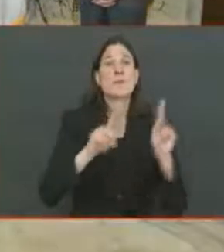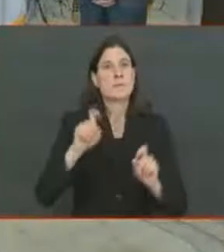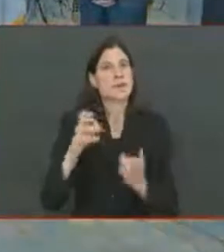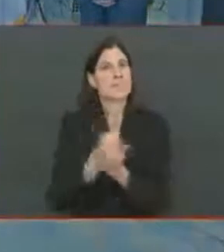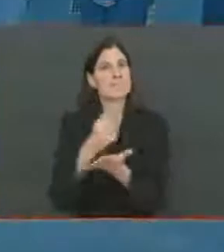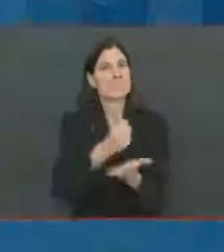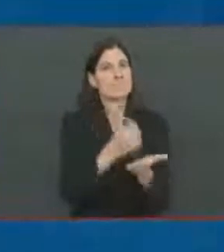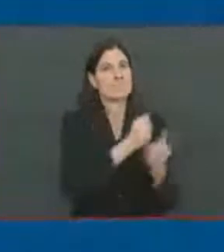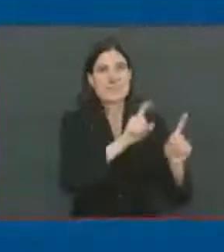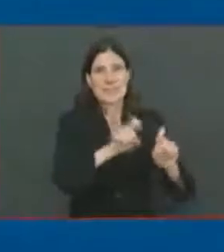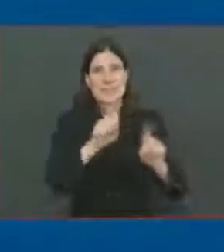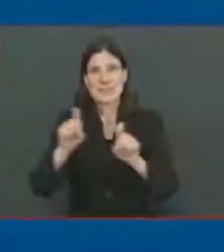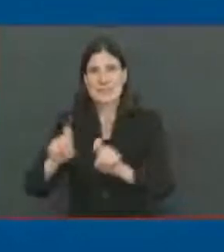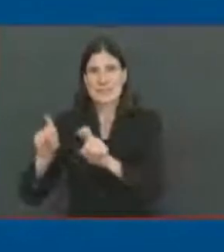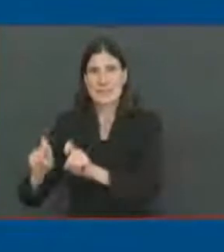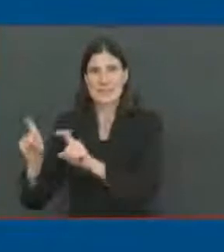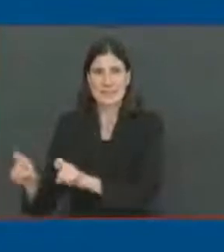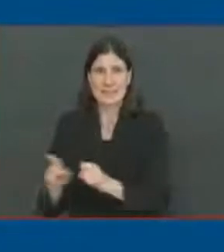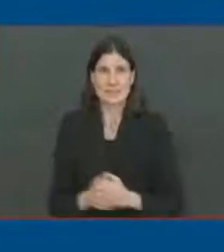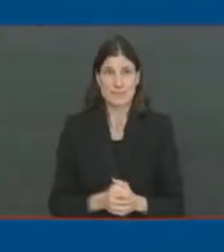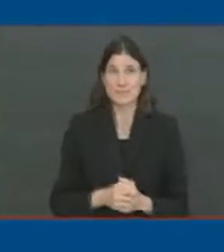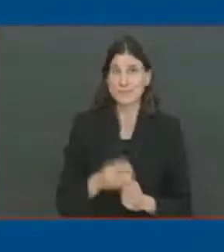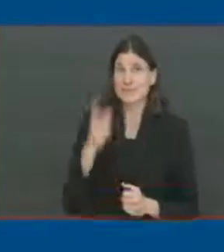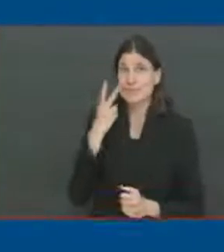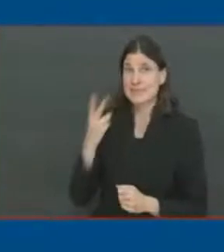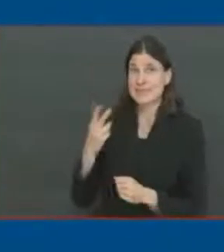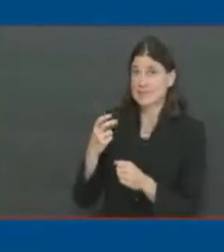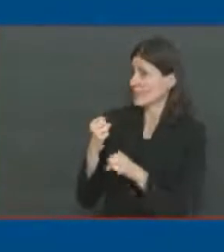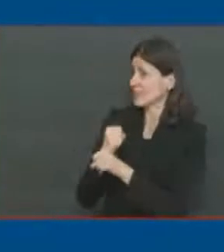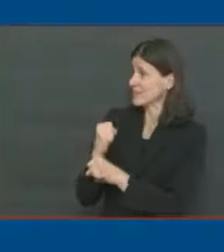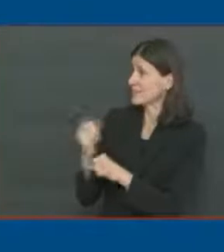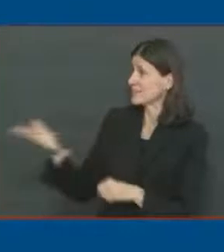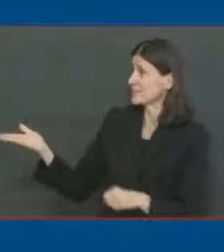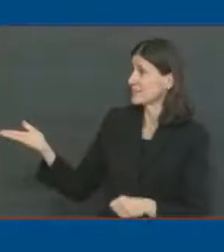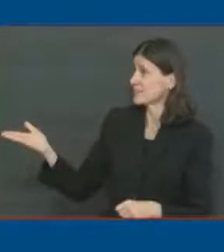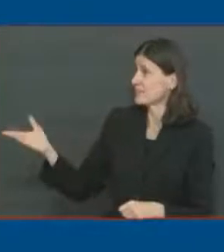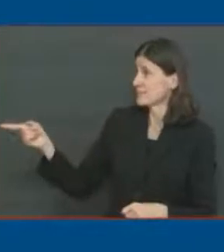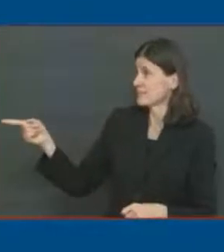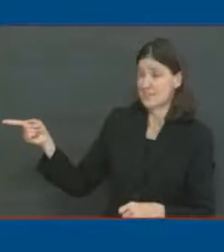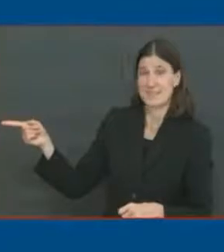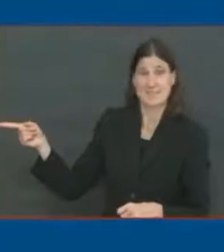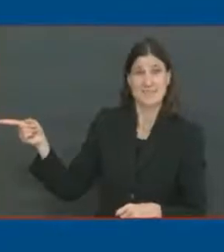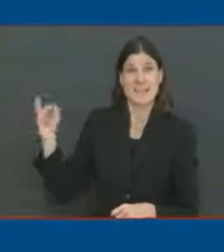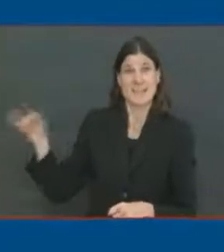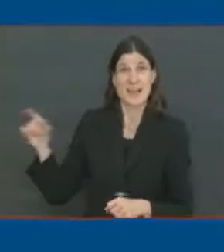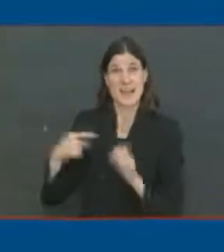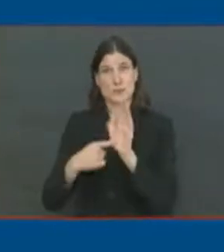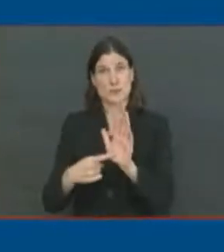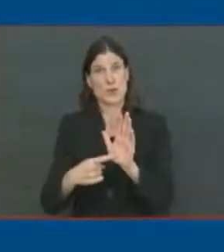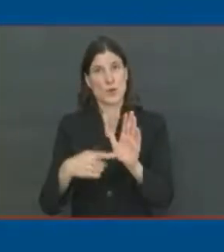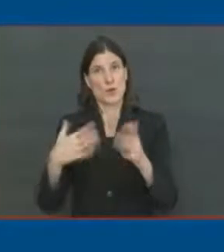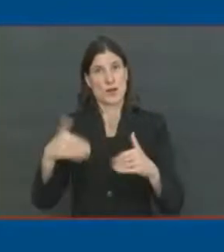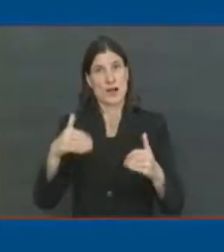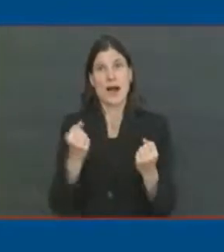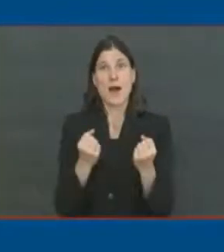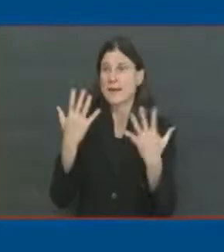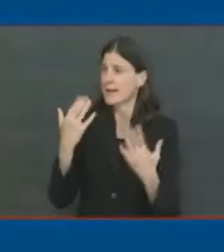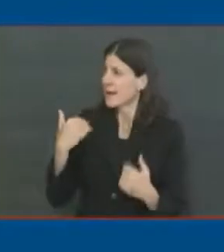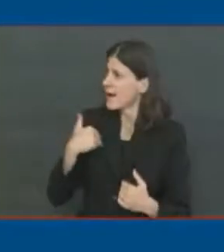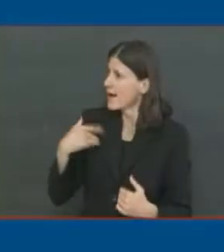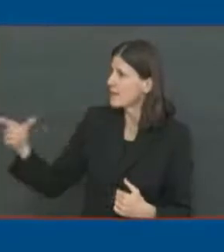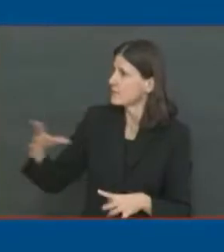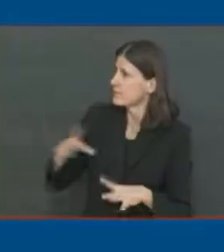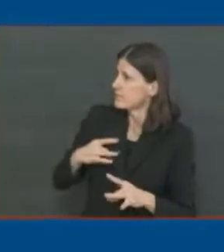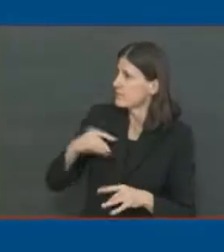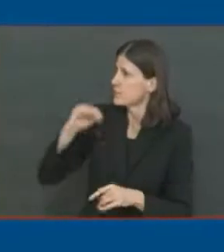percent positive. So a few weeks ago, our percent positive of the number of tests we've done, our percent positive